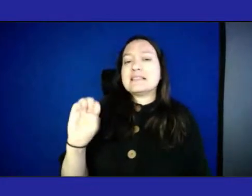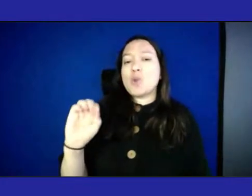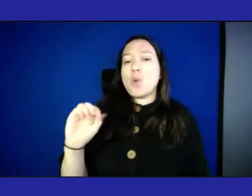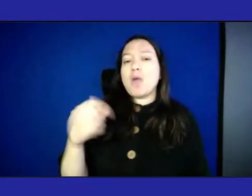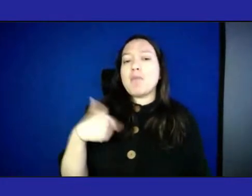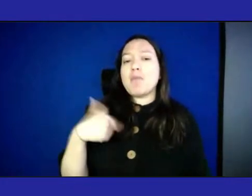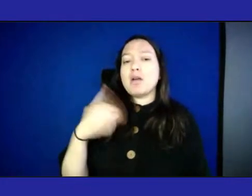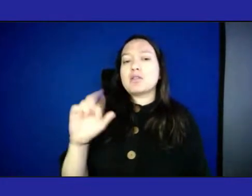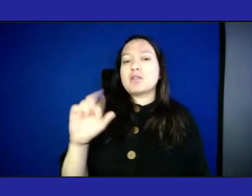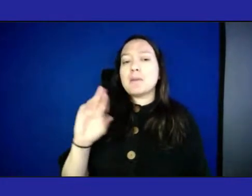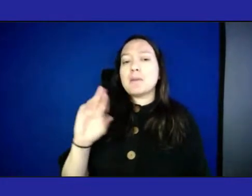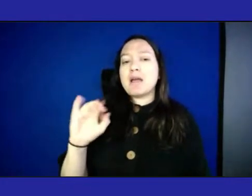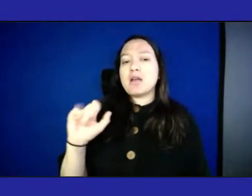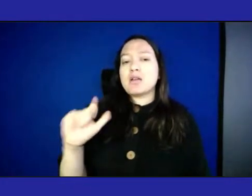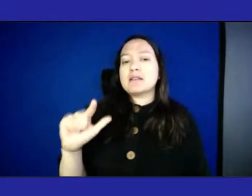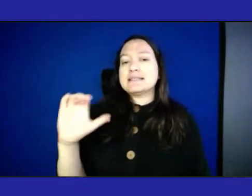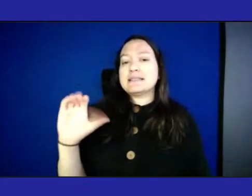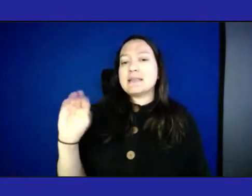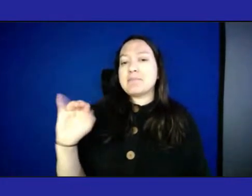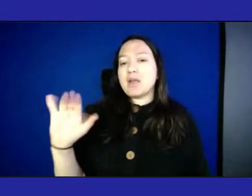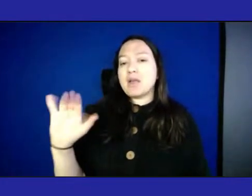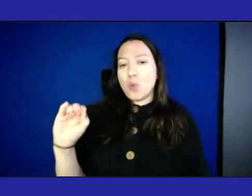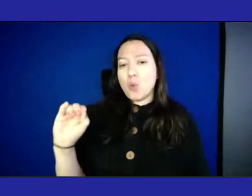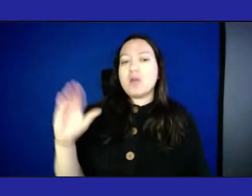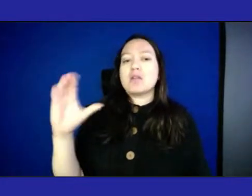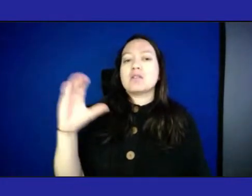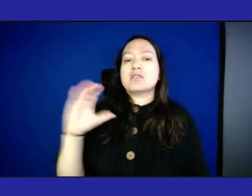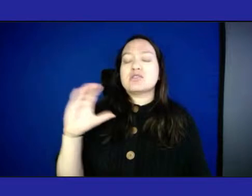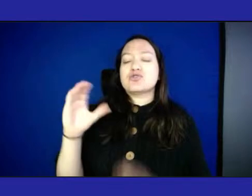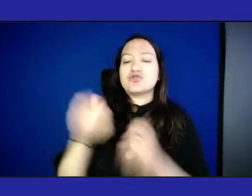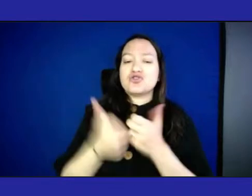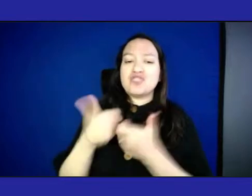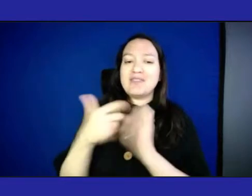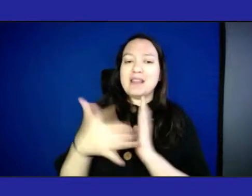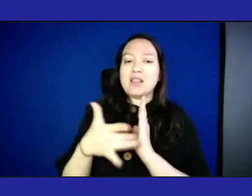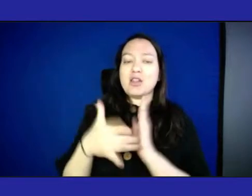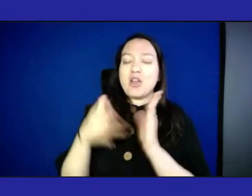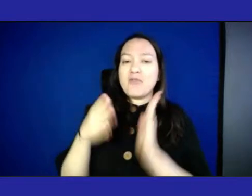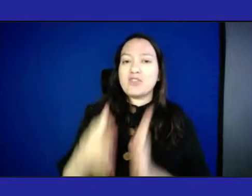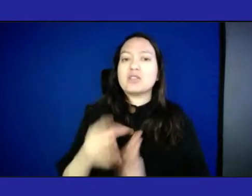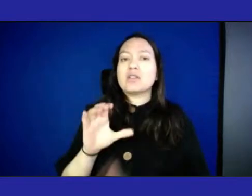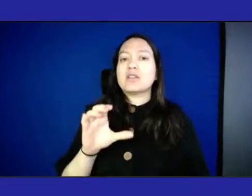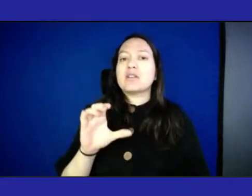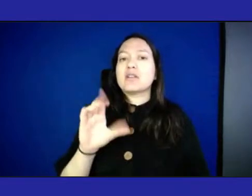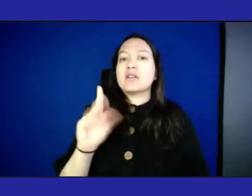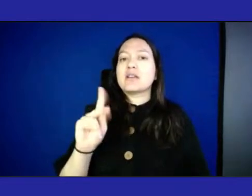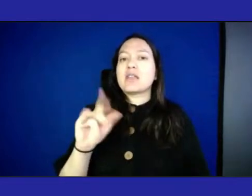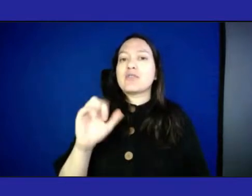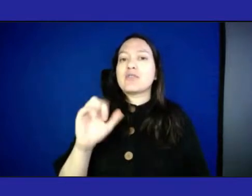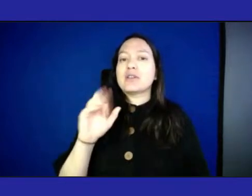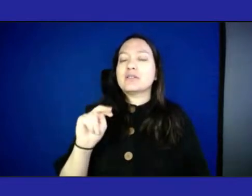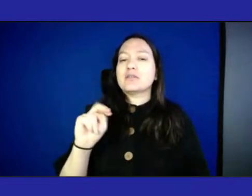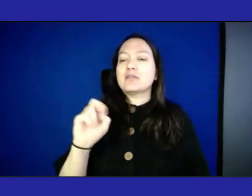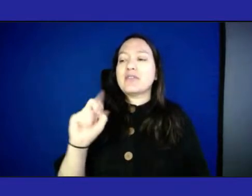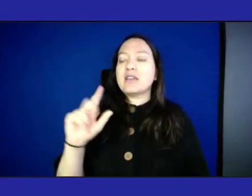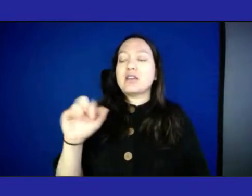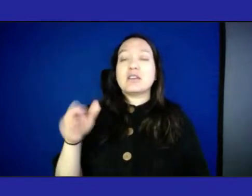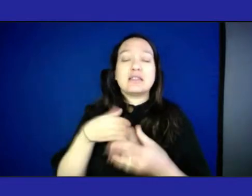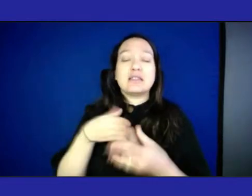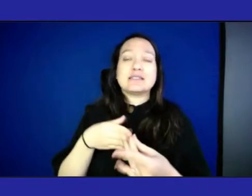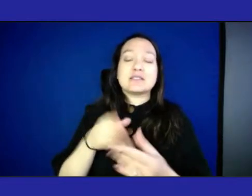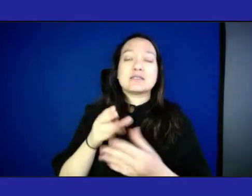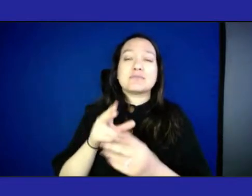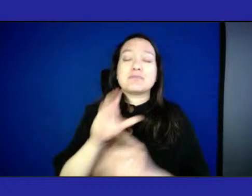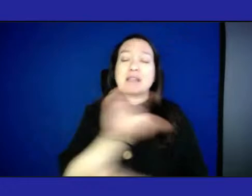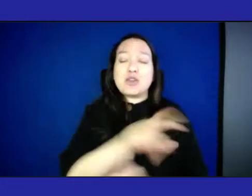Boughton, our CMIO, Jeff Lutz, our Chief Technology Officer, and Catherine Thayer, who leads our clinical applications,